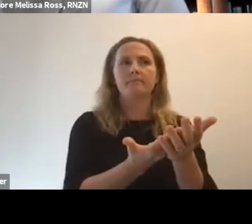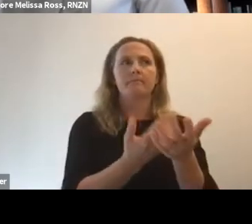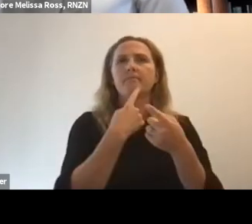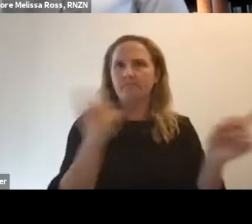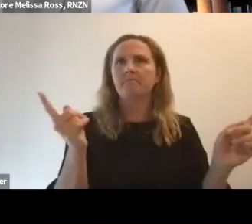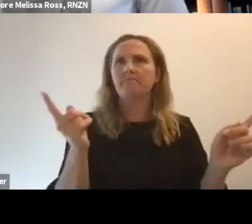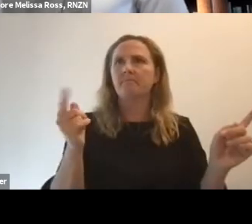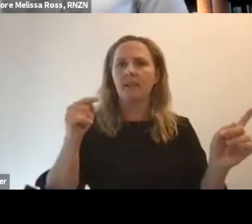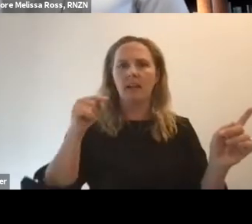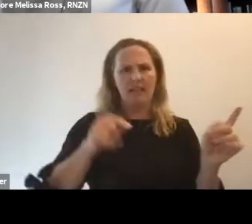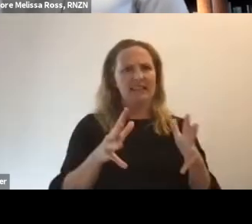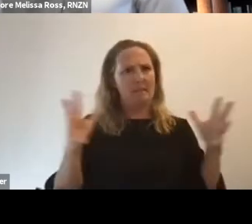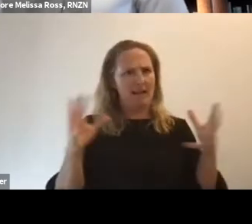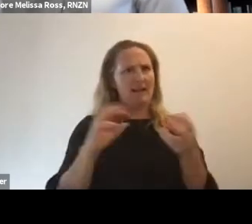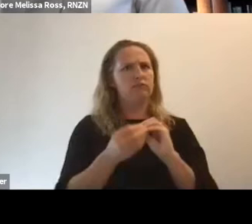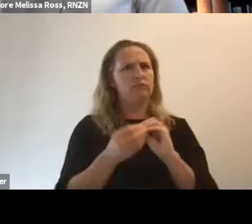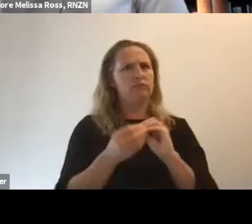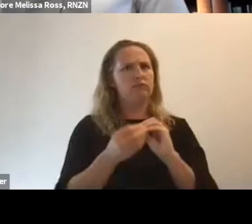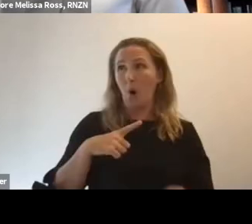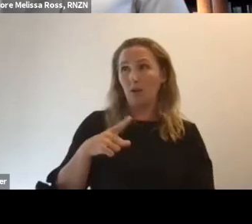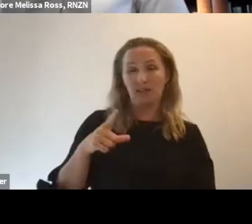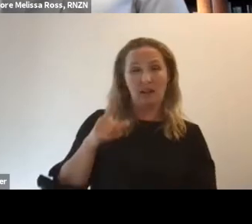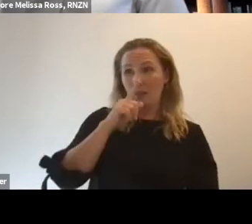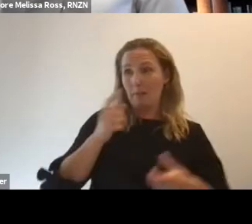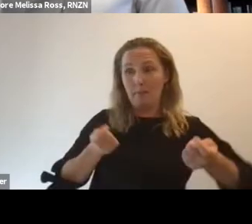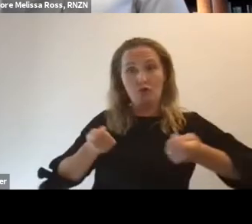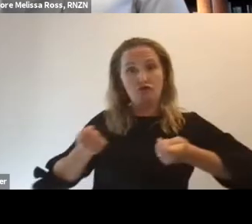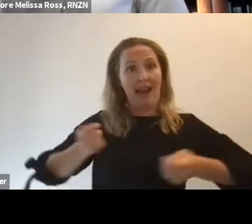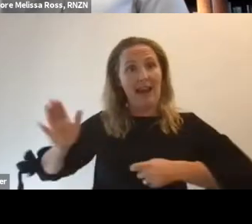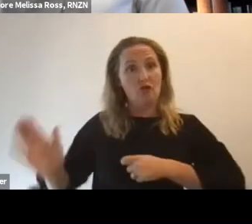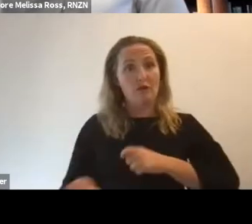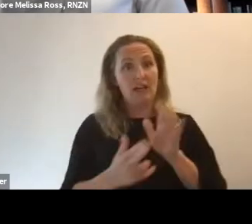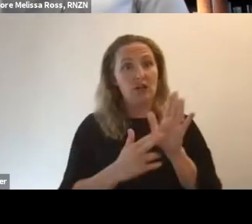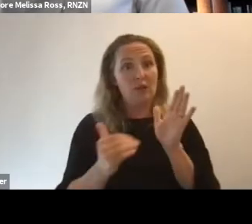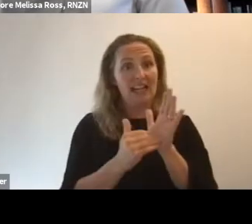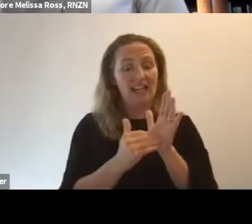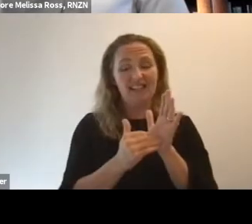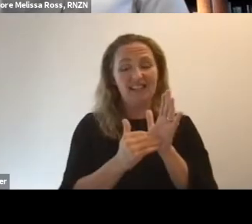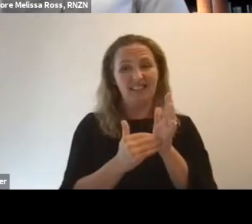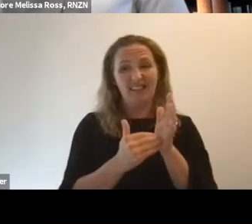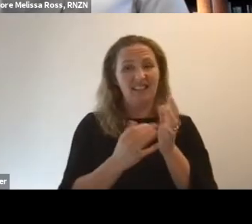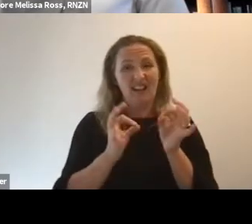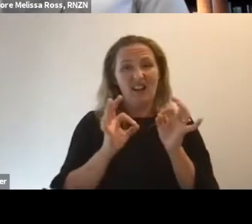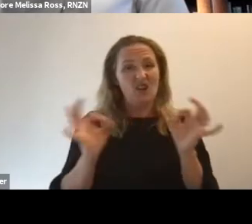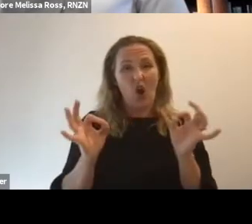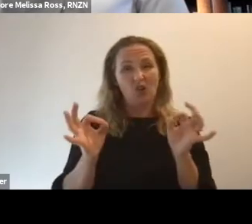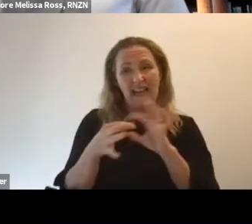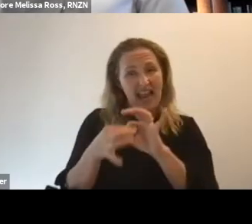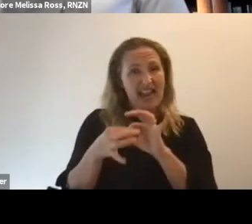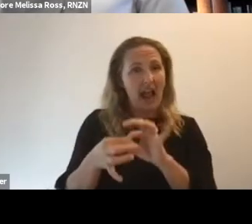running cricket in New Zealand were useless at meaningfully, productively engaging with women and